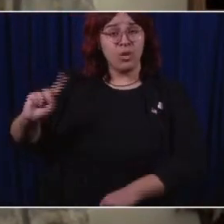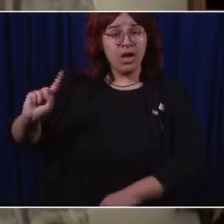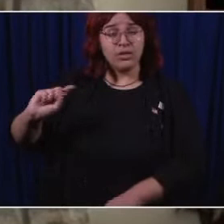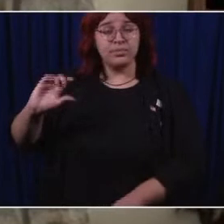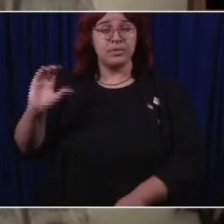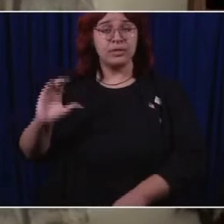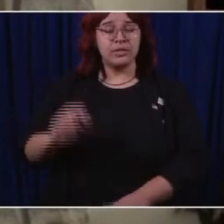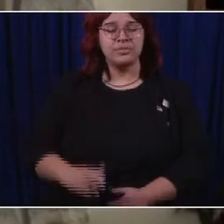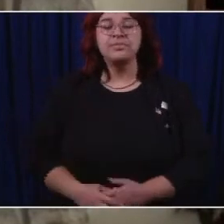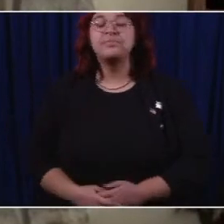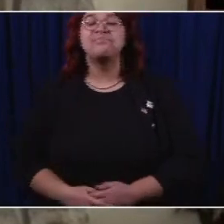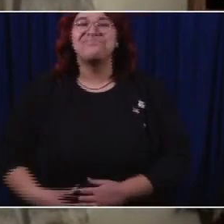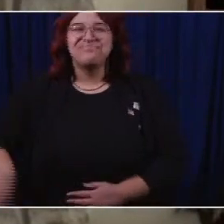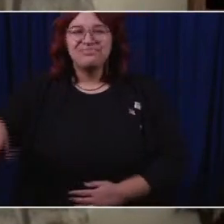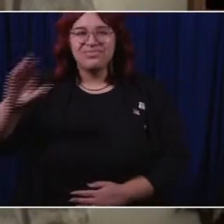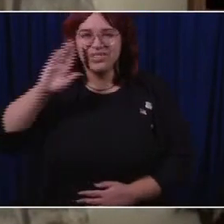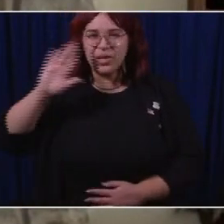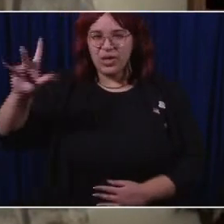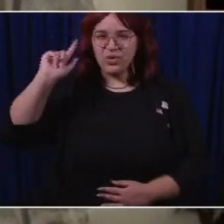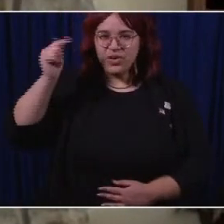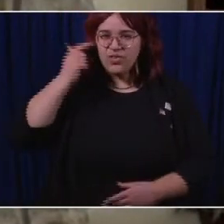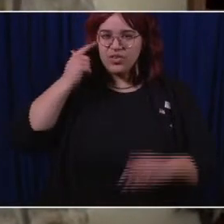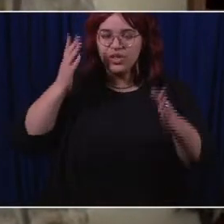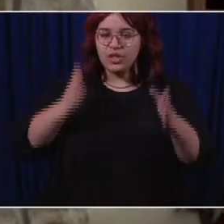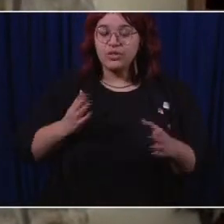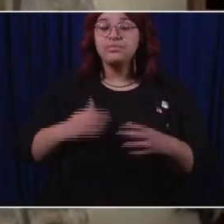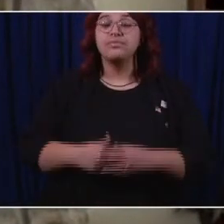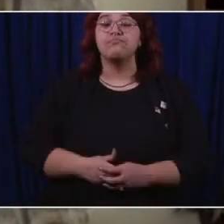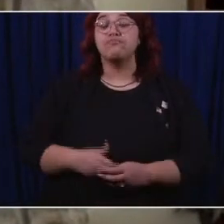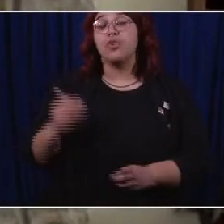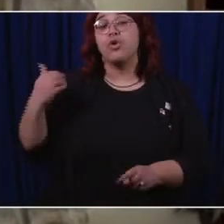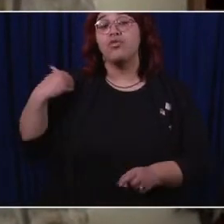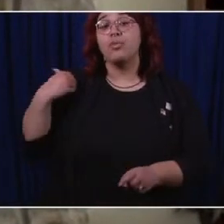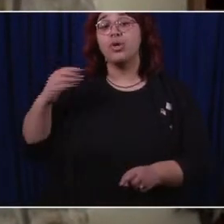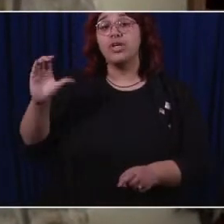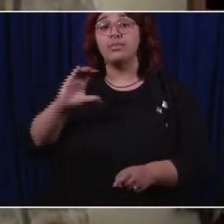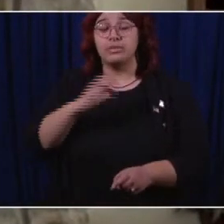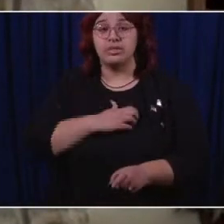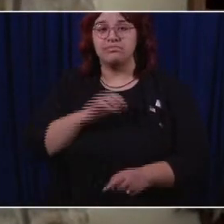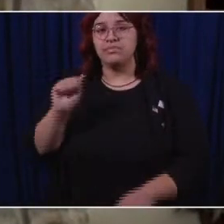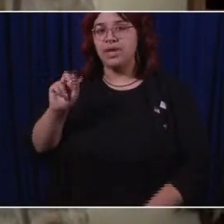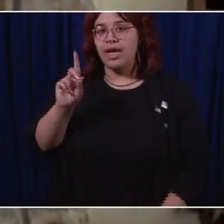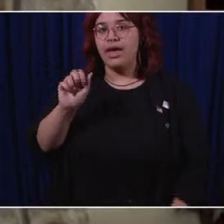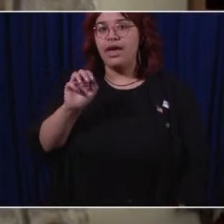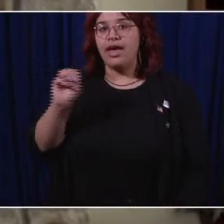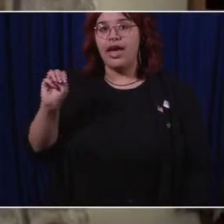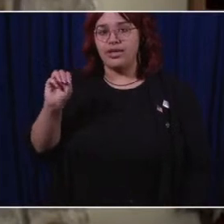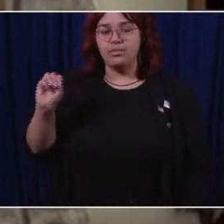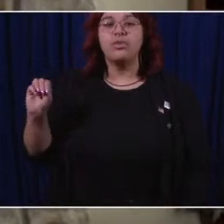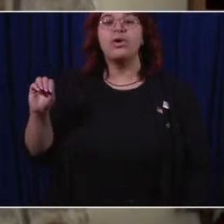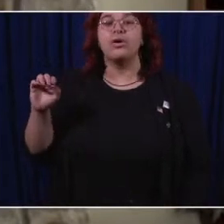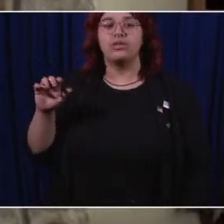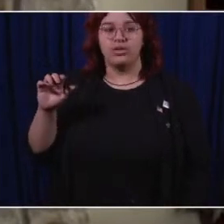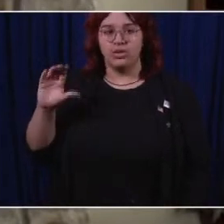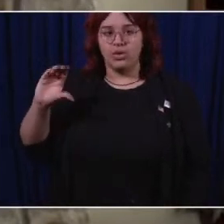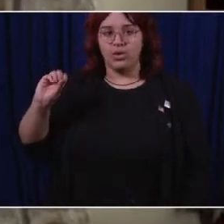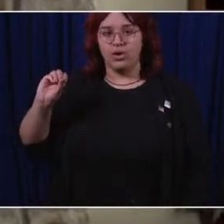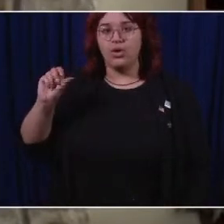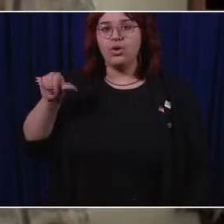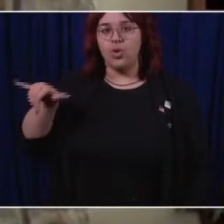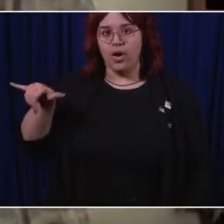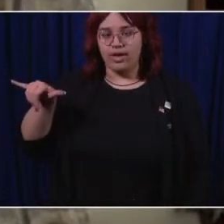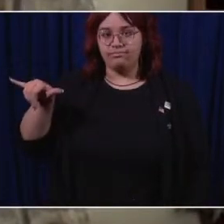Hi, Governor. As I'm sure you are aware, former Columbus police officer Adam Coy has been indicted for the shooting death of Andre